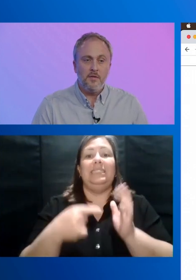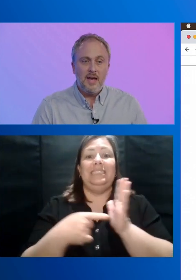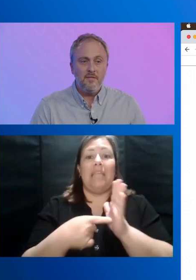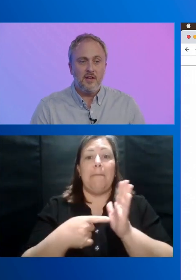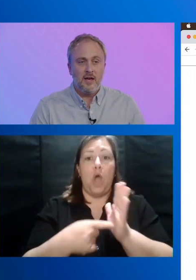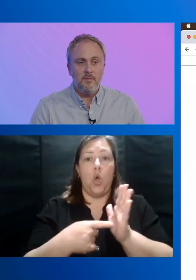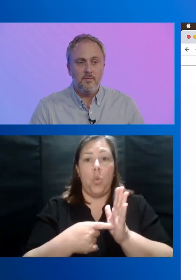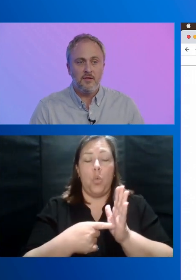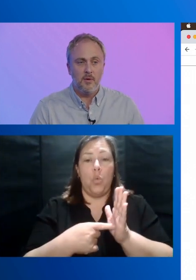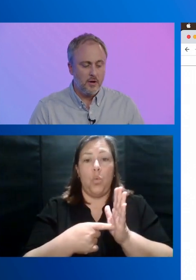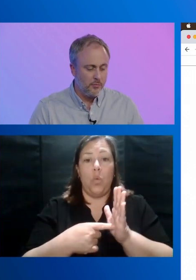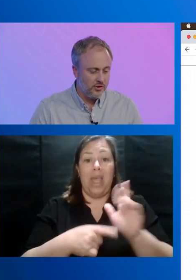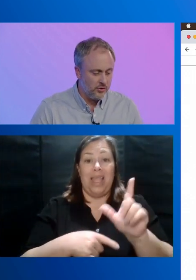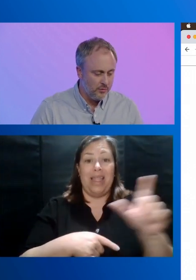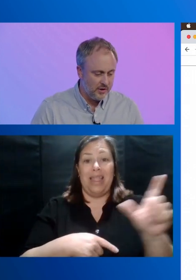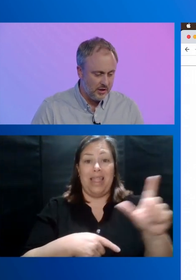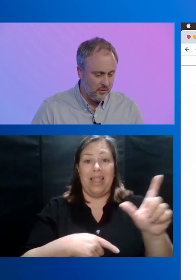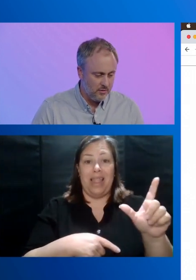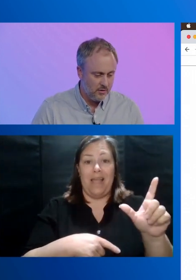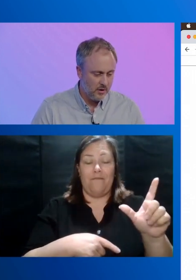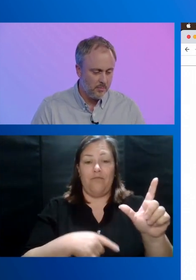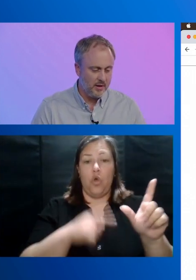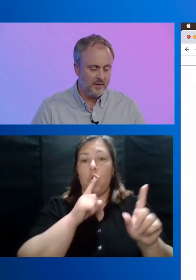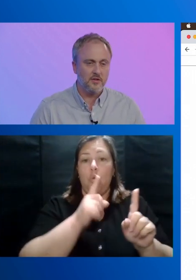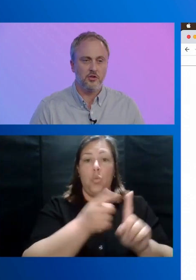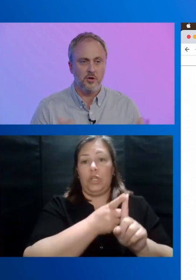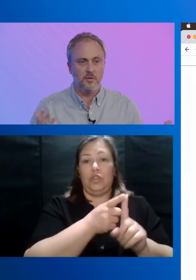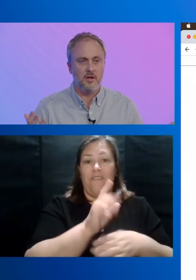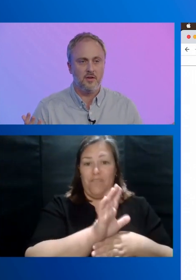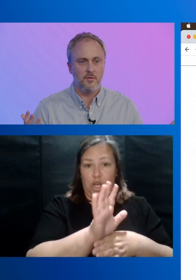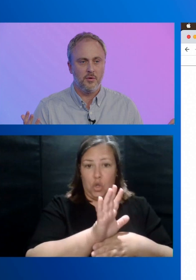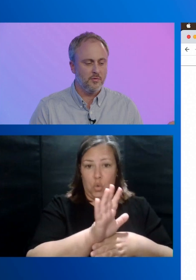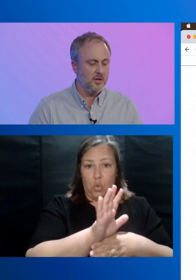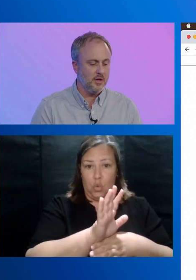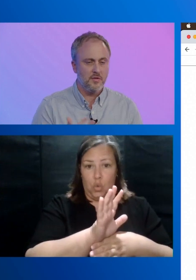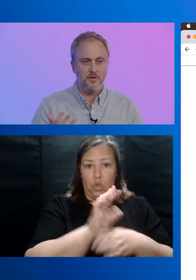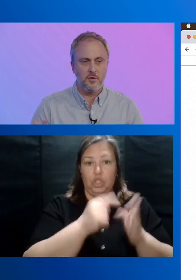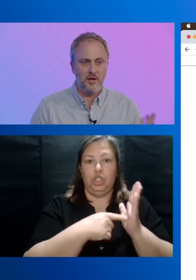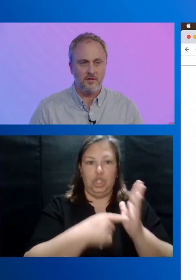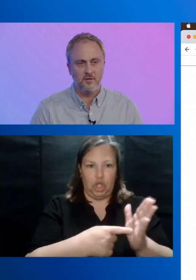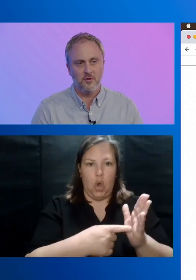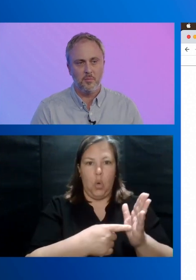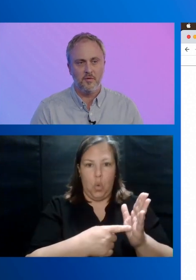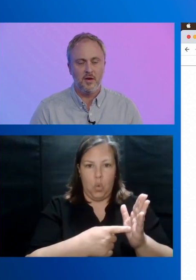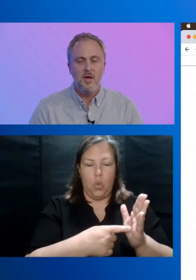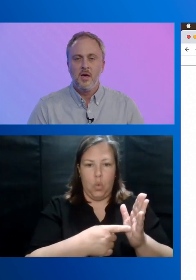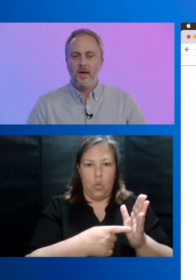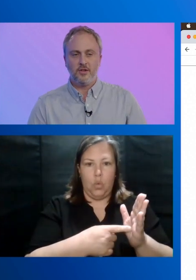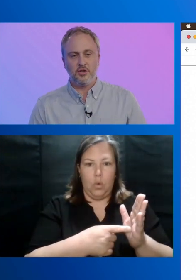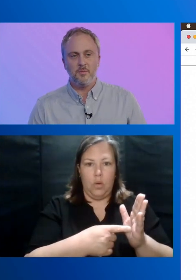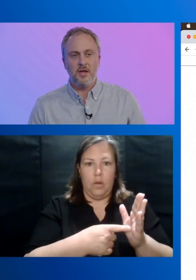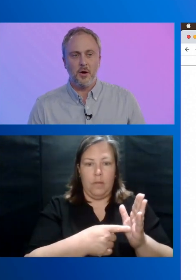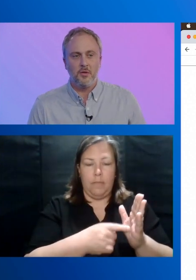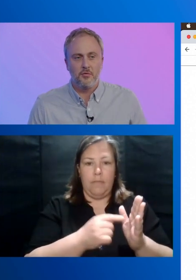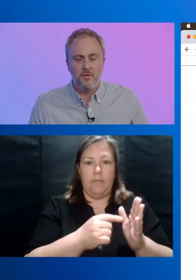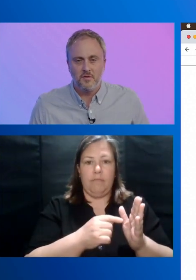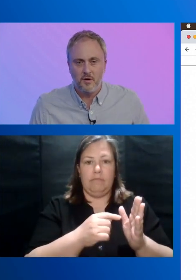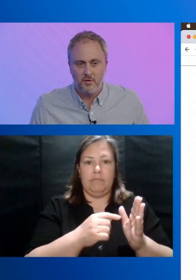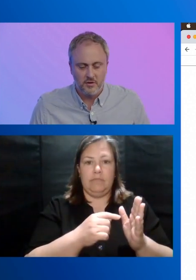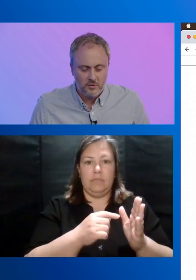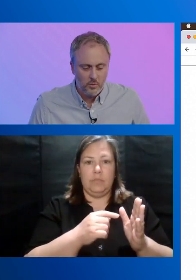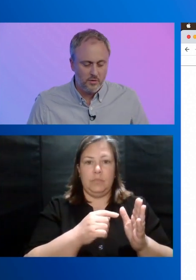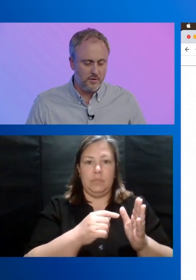So on the left here is my original video. I'll play that to show you that it's a real video. There's no text on top of it. It's just me going